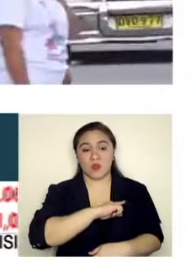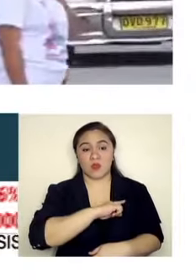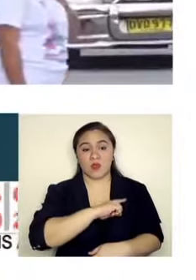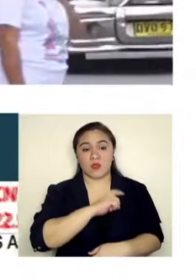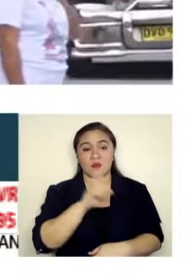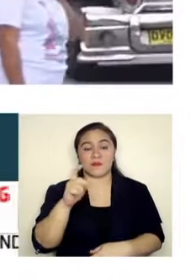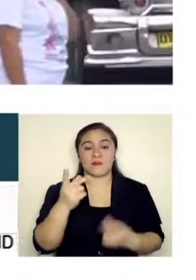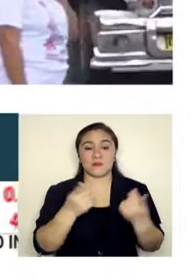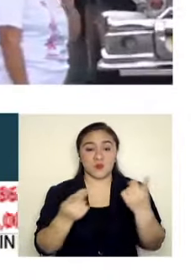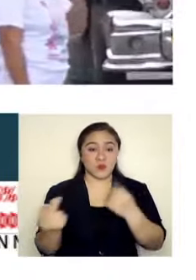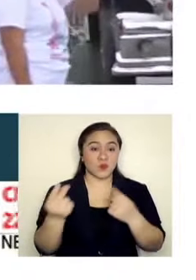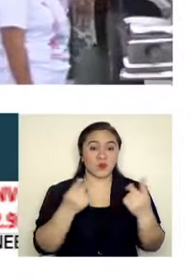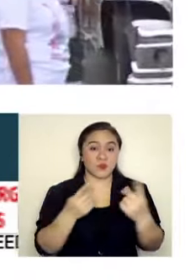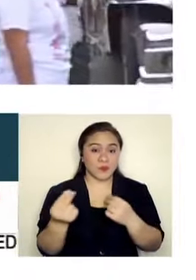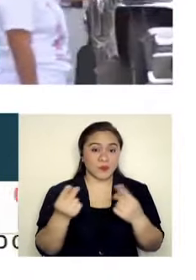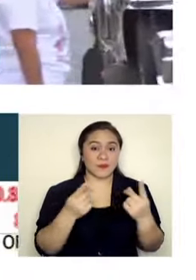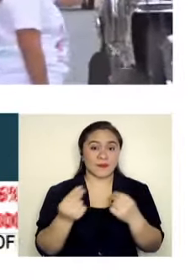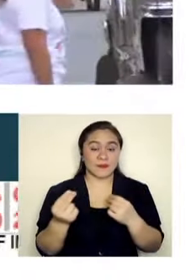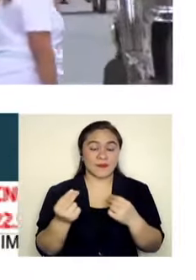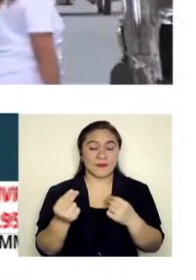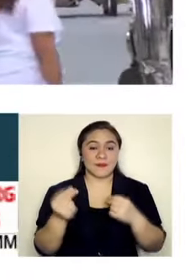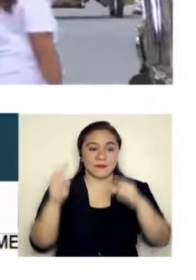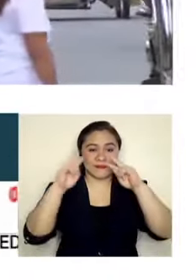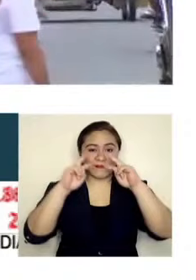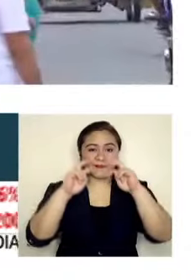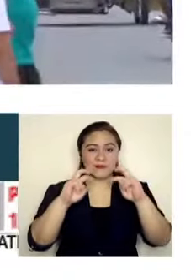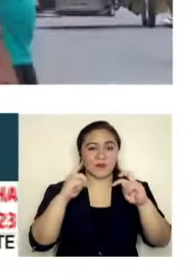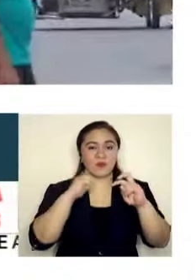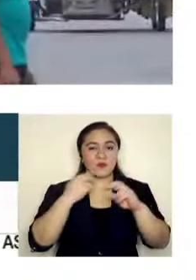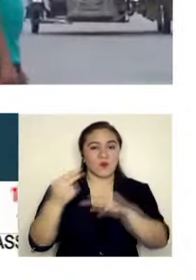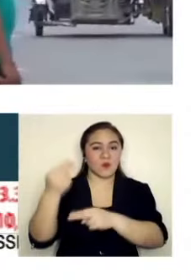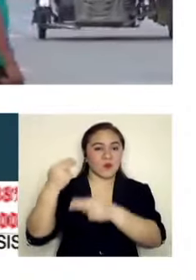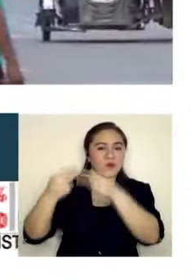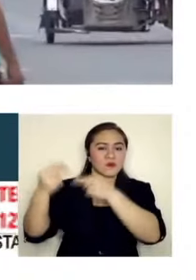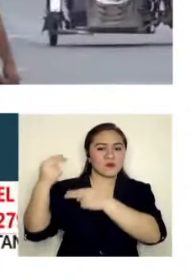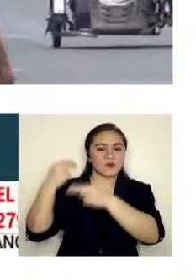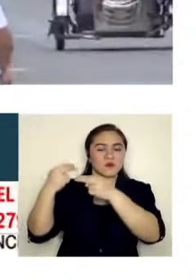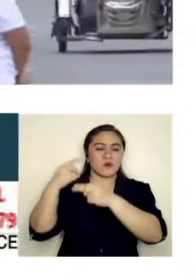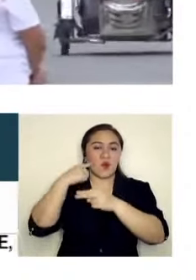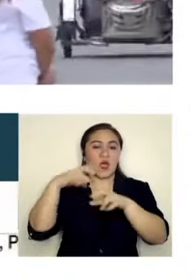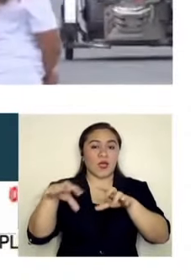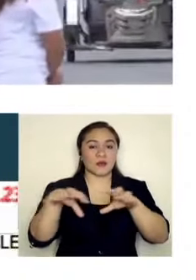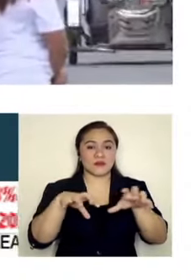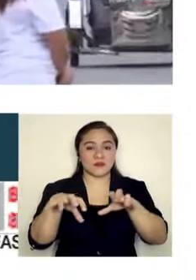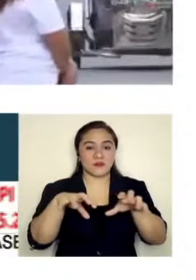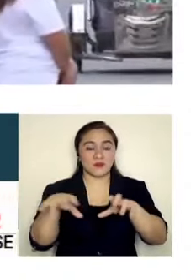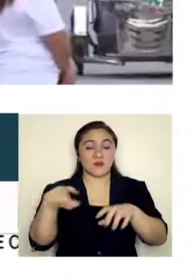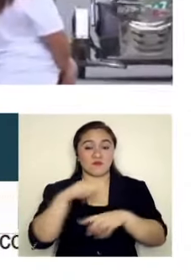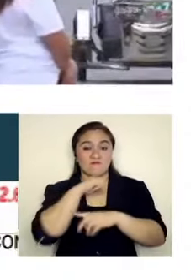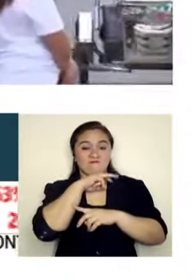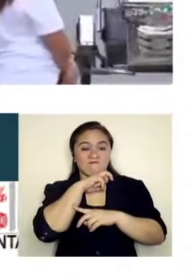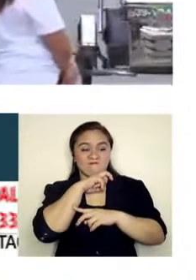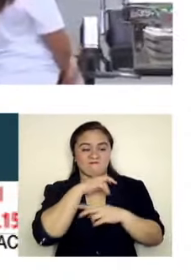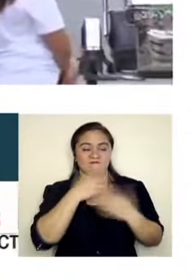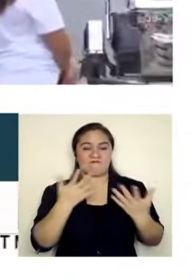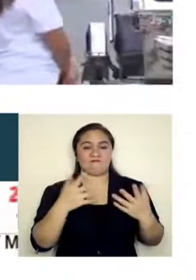retroactively having the history of the activities of the various patients that we have here